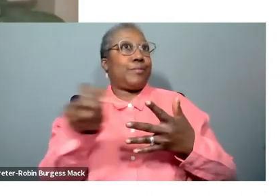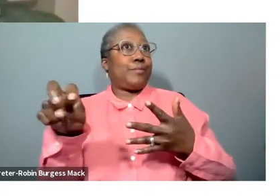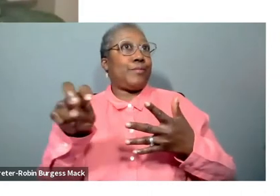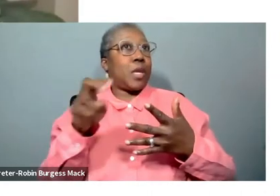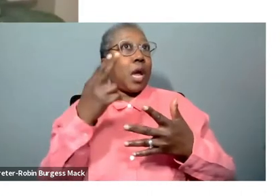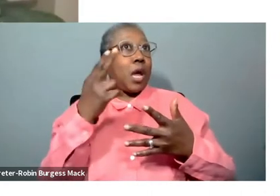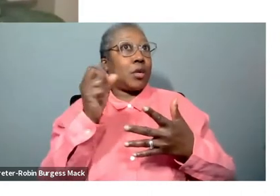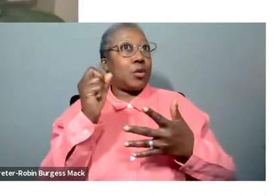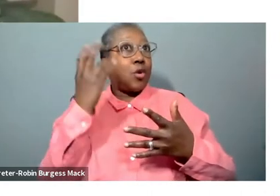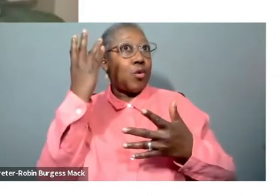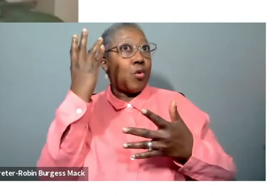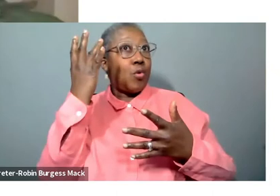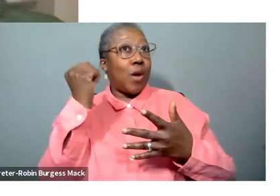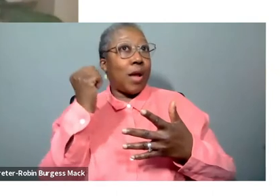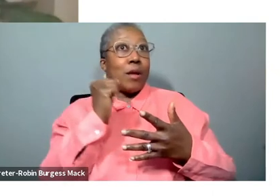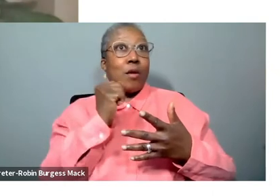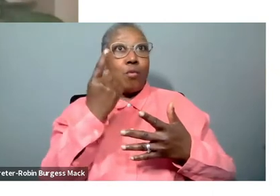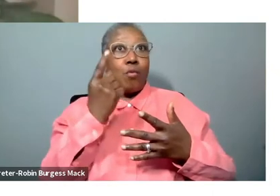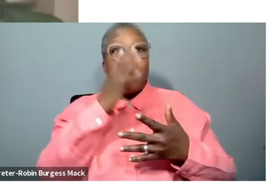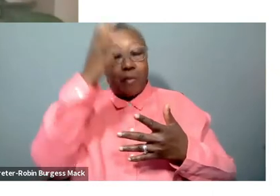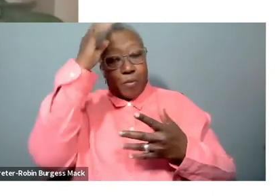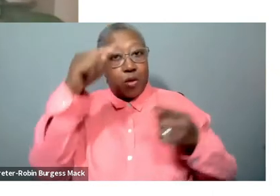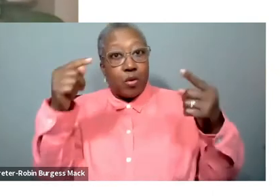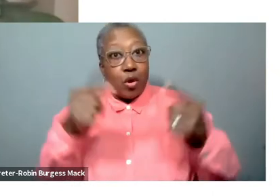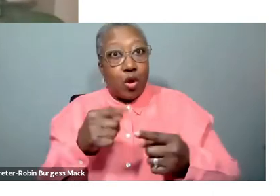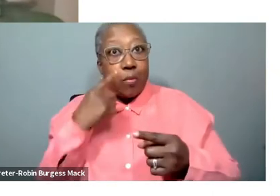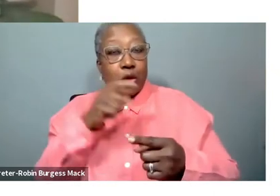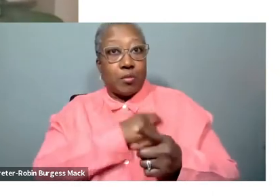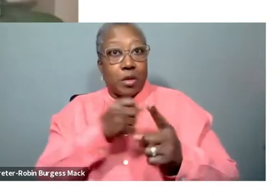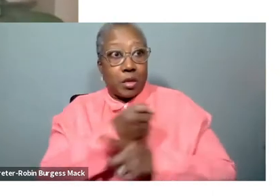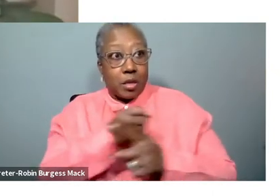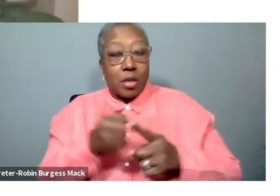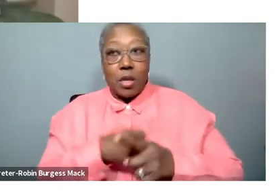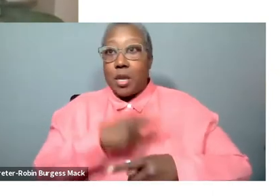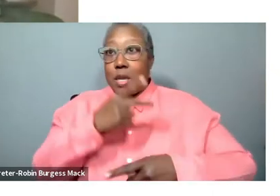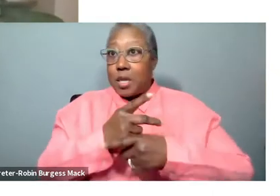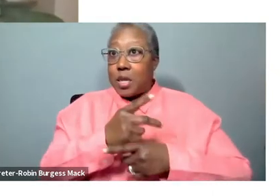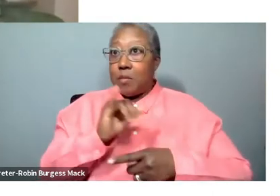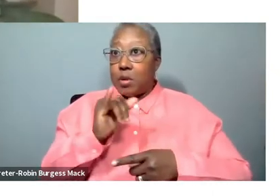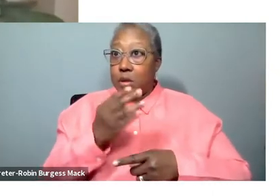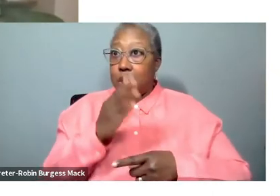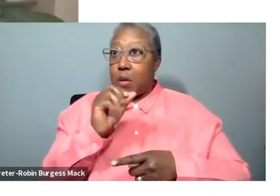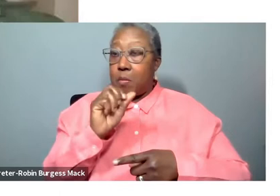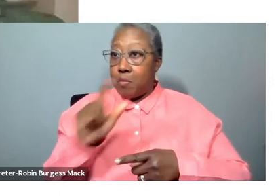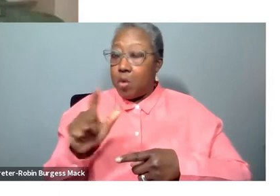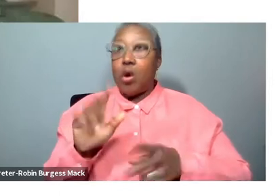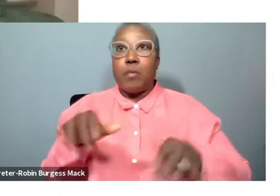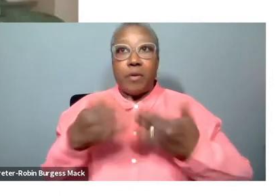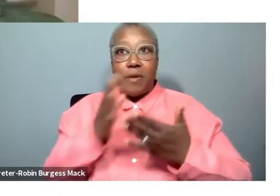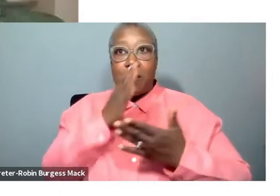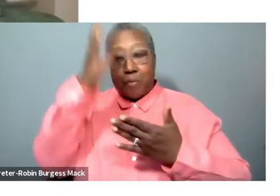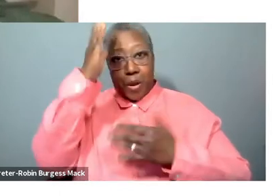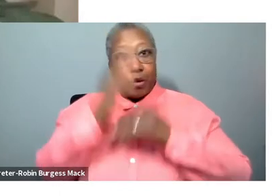of police brutality. All Jeevan wants is to keep her job at a mall to provide her parents a more comfortable